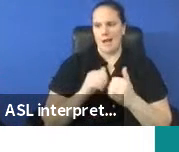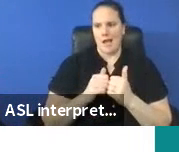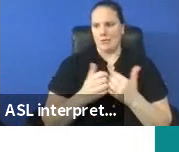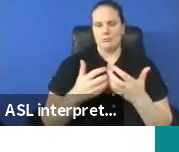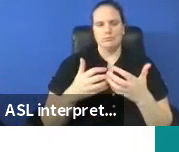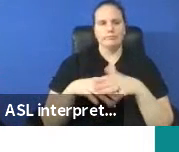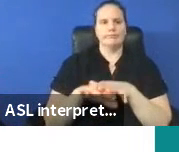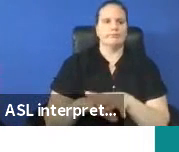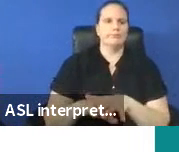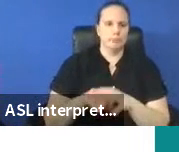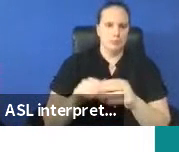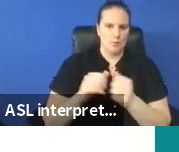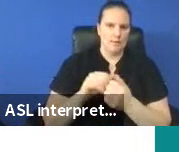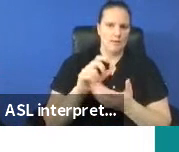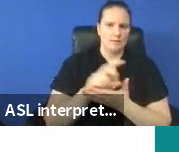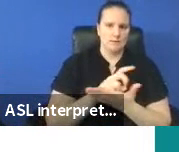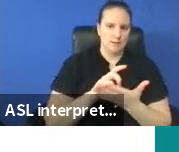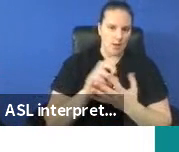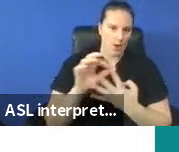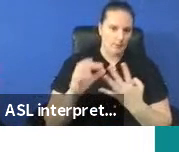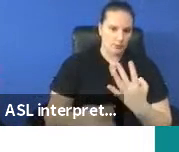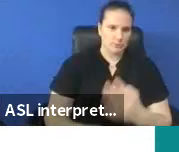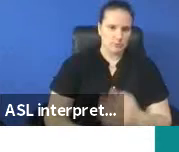integrated into the design options.